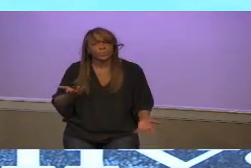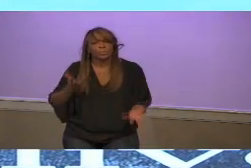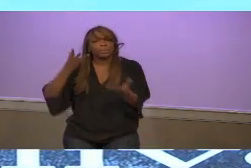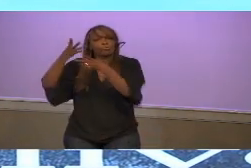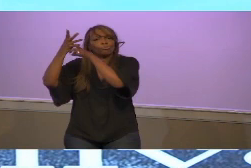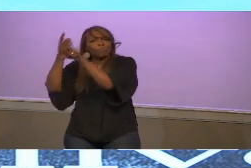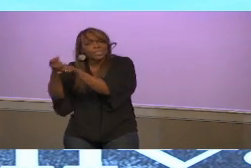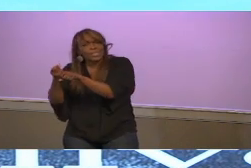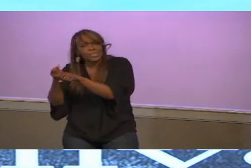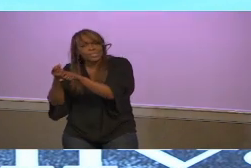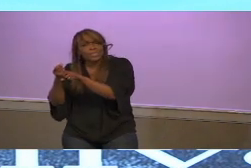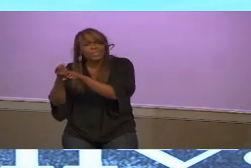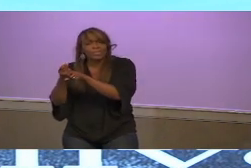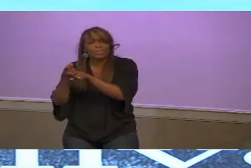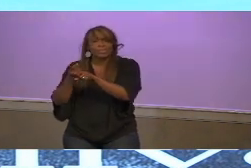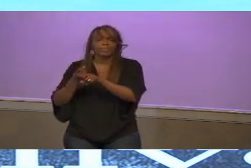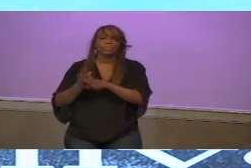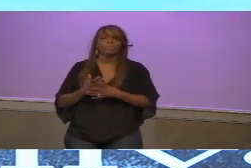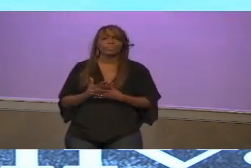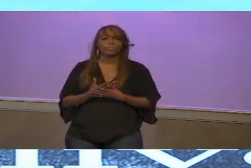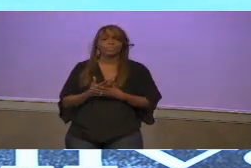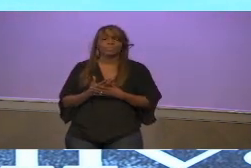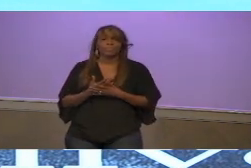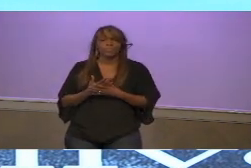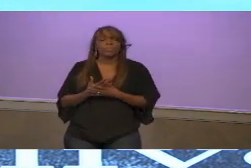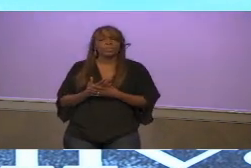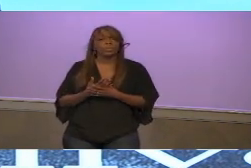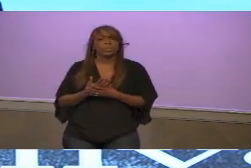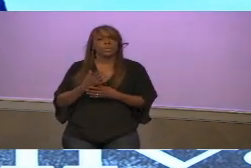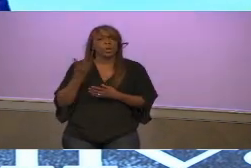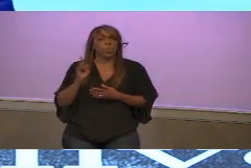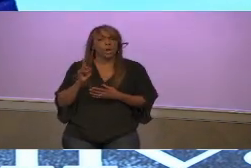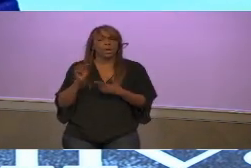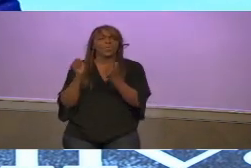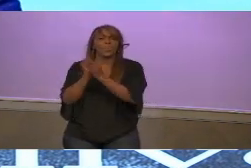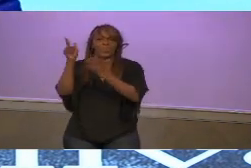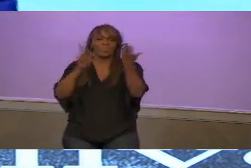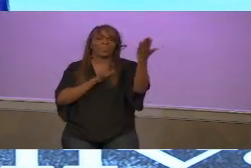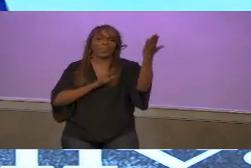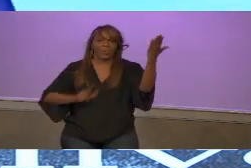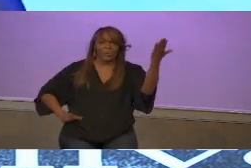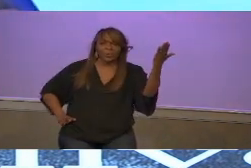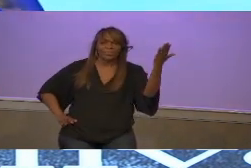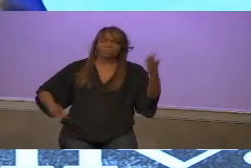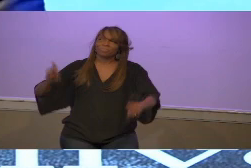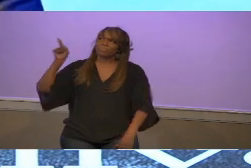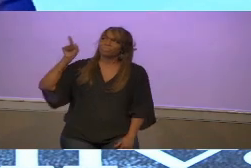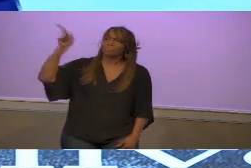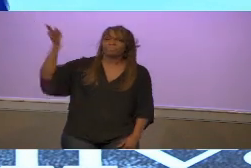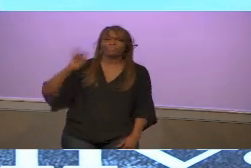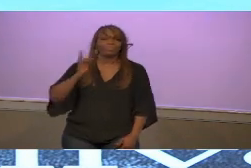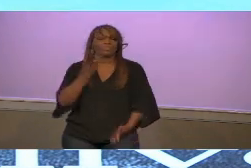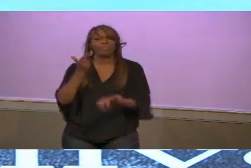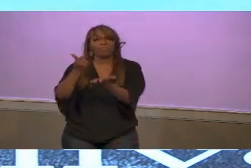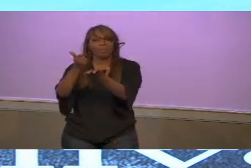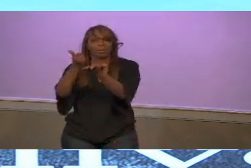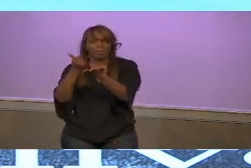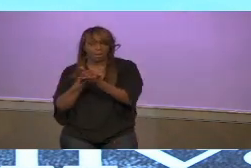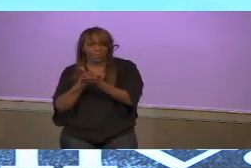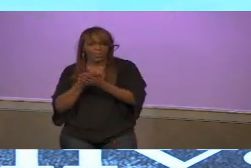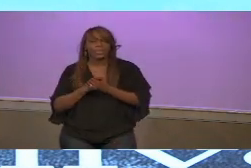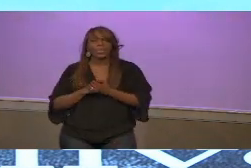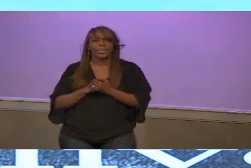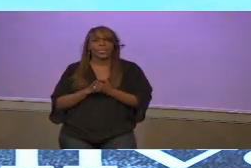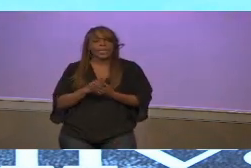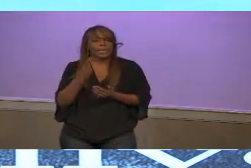trust, and our confidence should be in the Lord, for he is our help. When